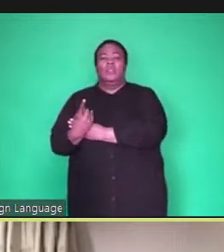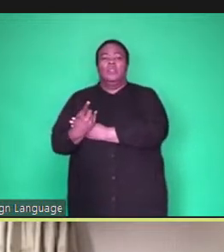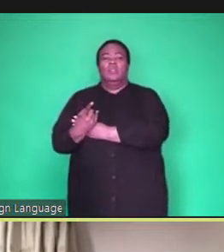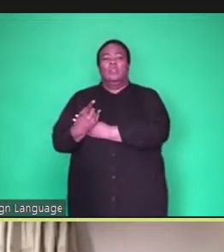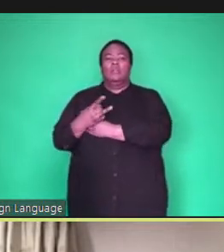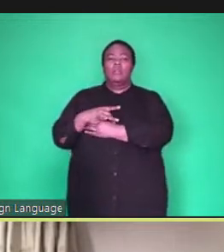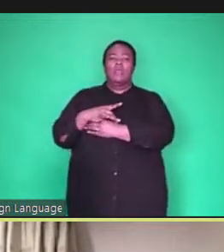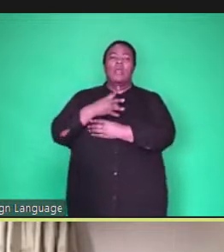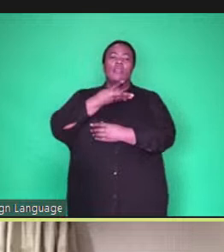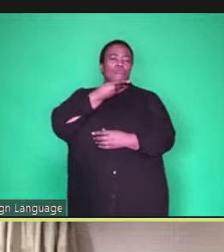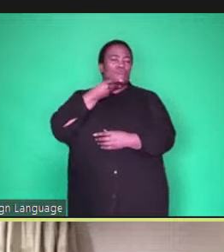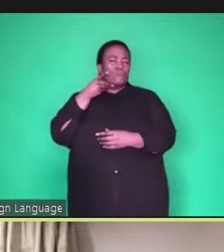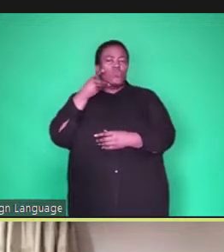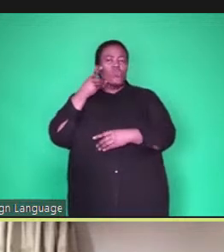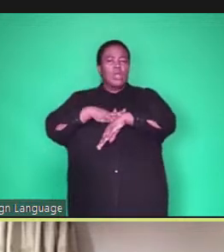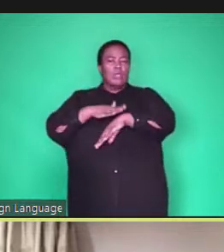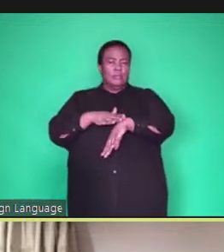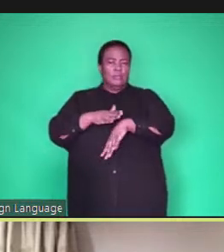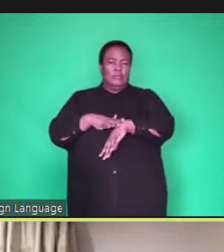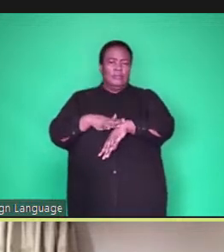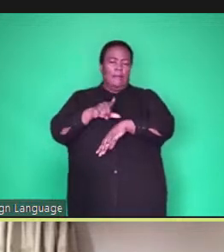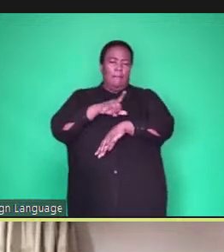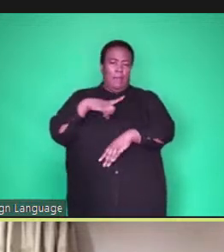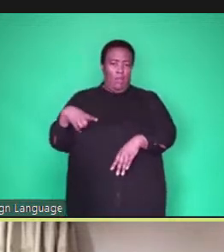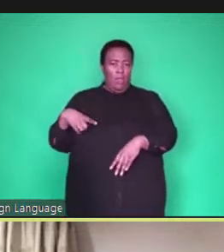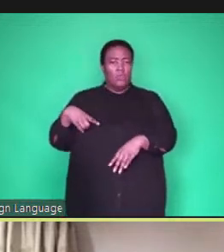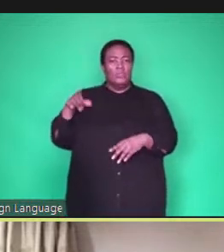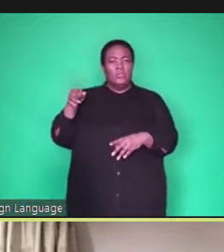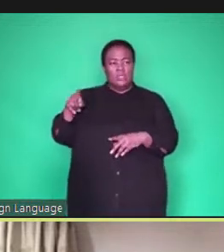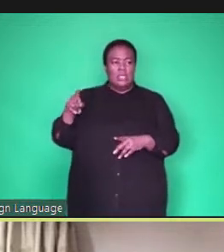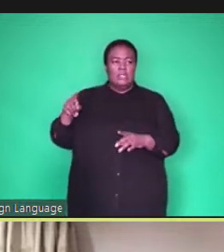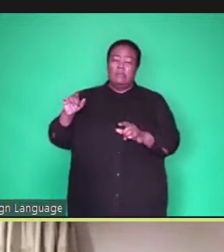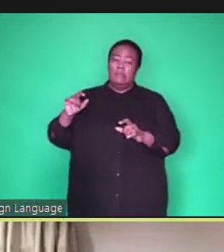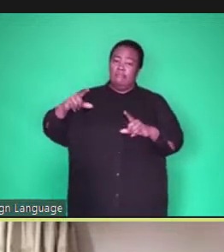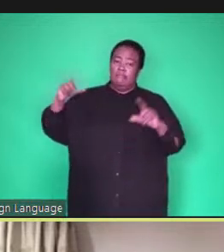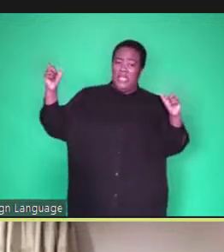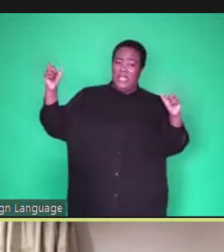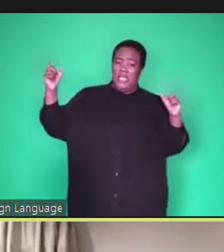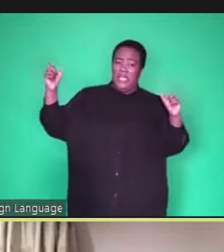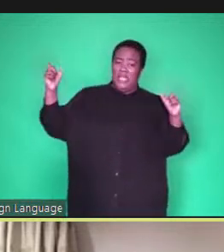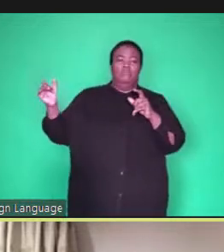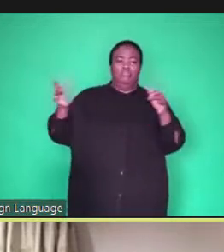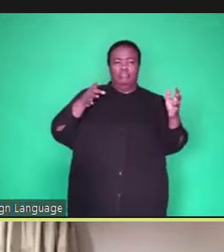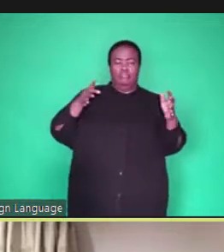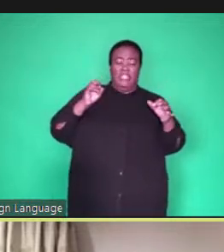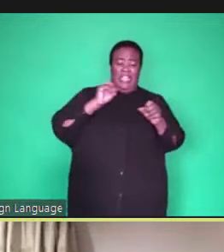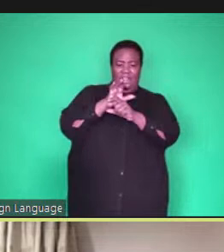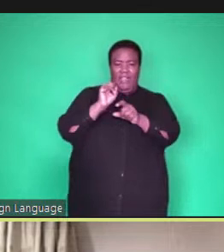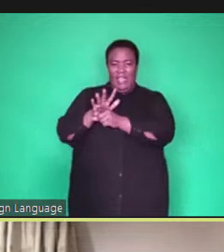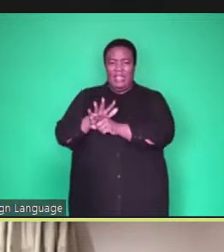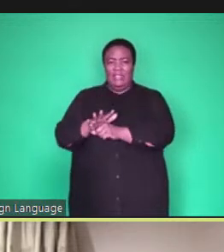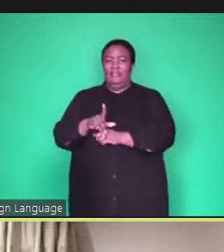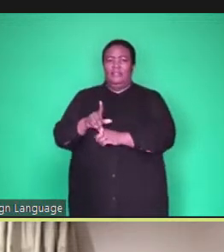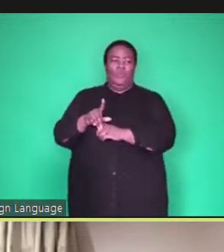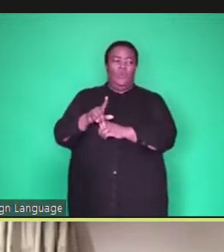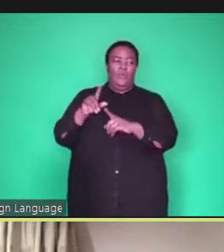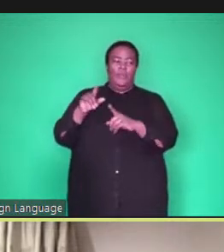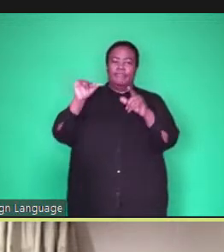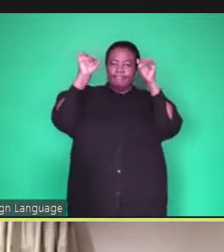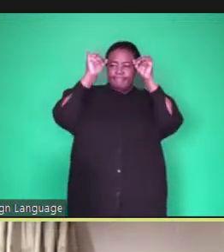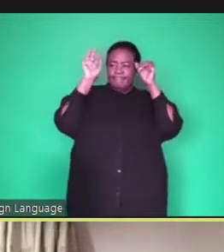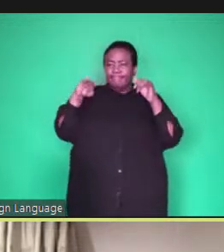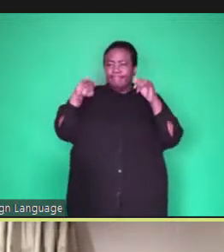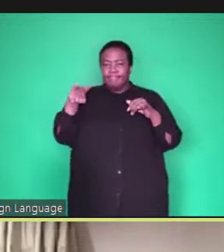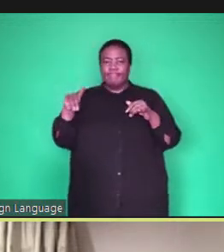longer. These all have major effects on crop yields, on livestock losses, on food security, and vector